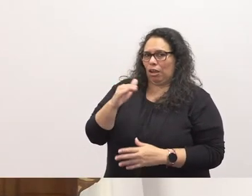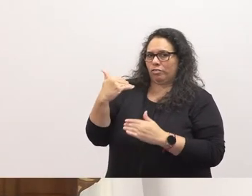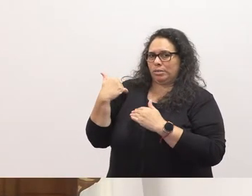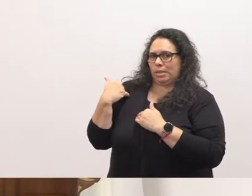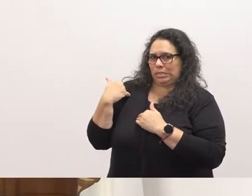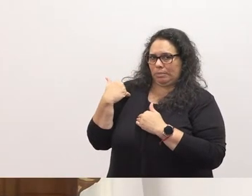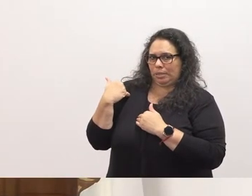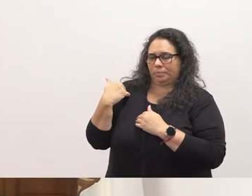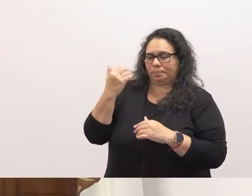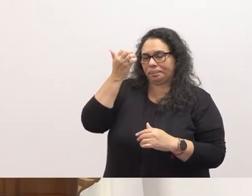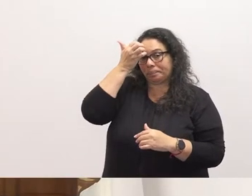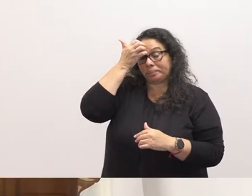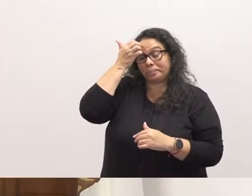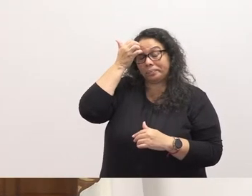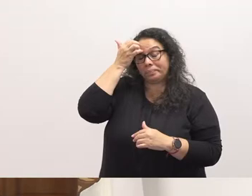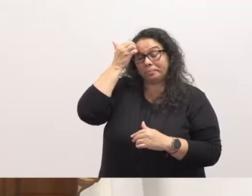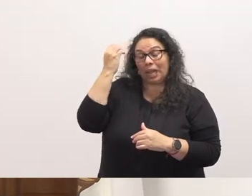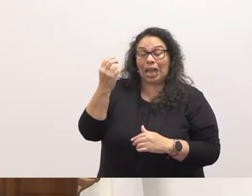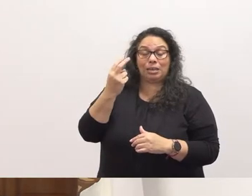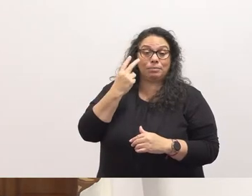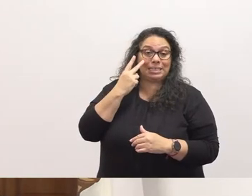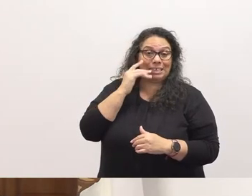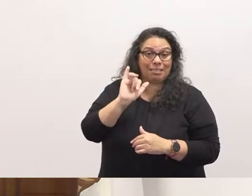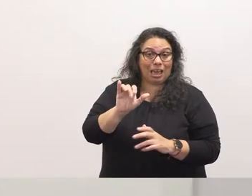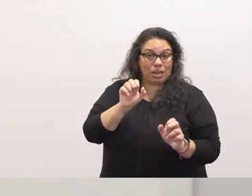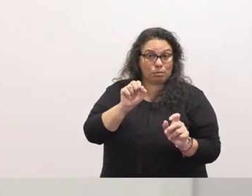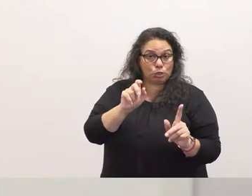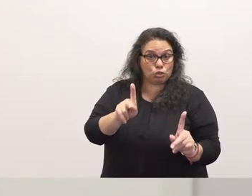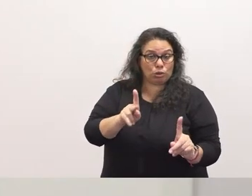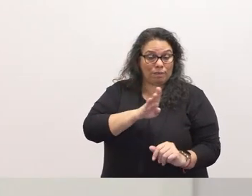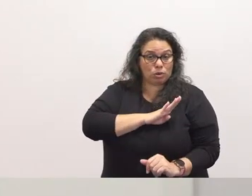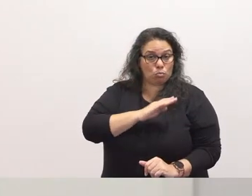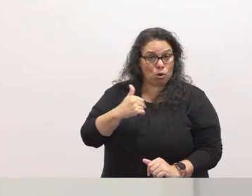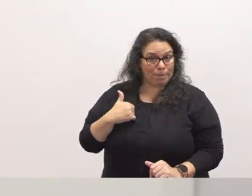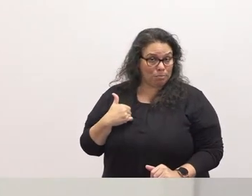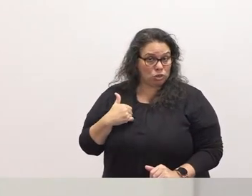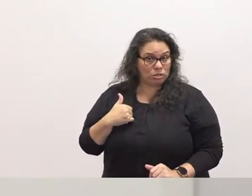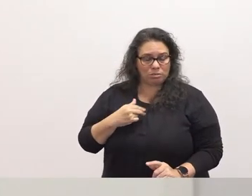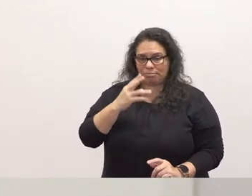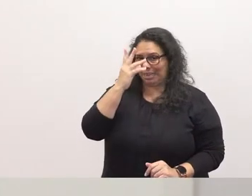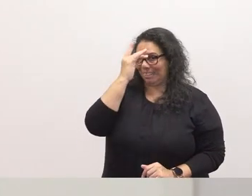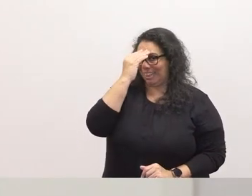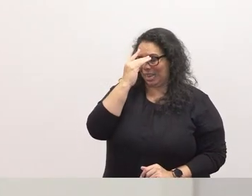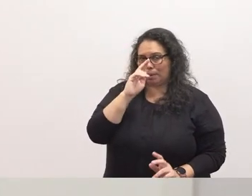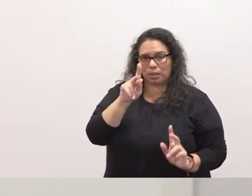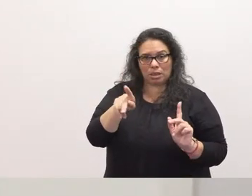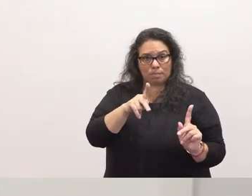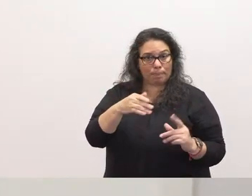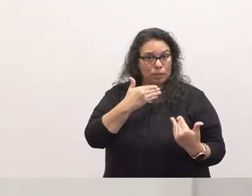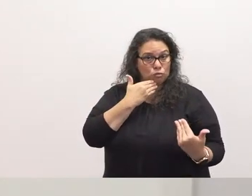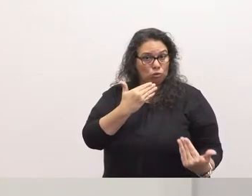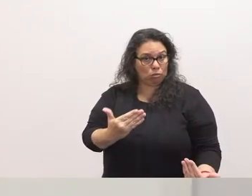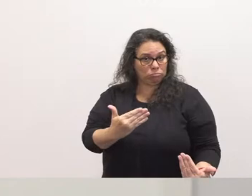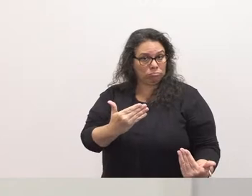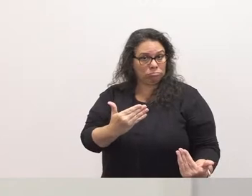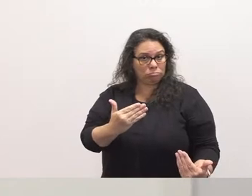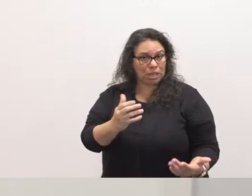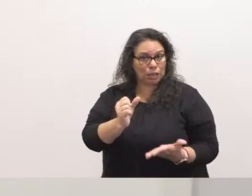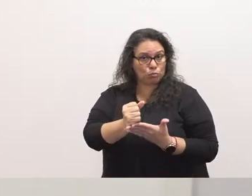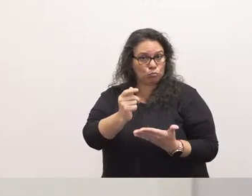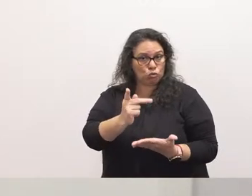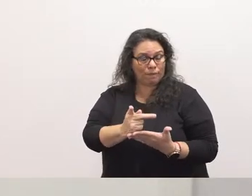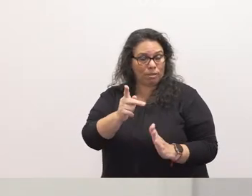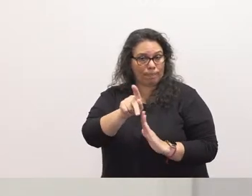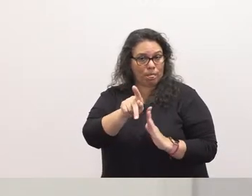responsibility. I'm seeing that as the opportunity for board members to think about the public good in the approval of